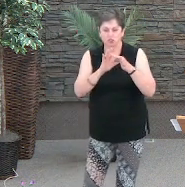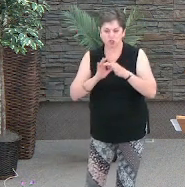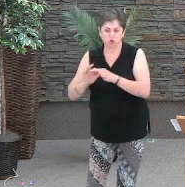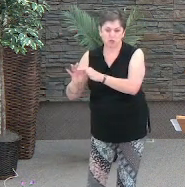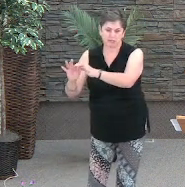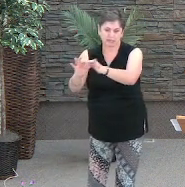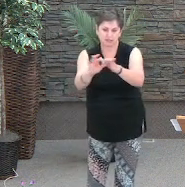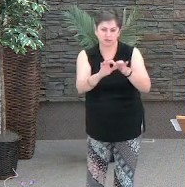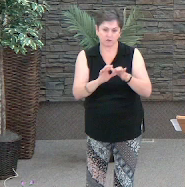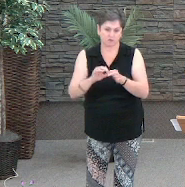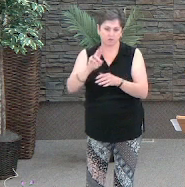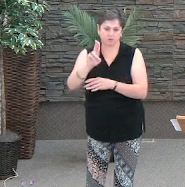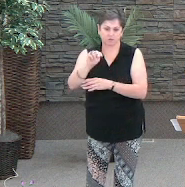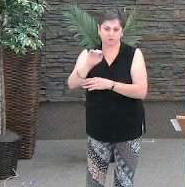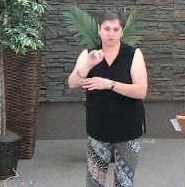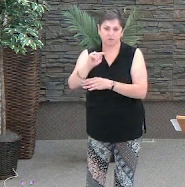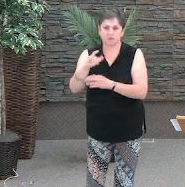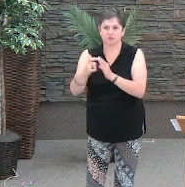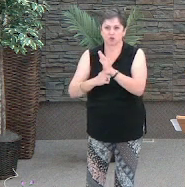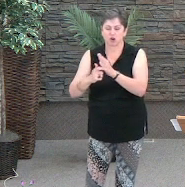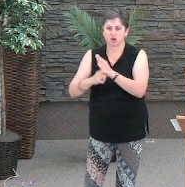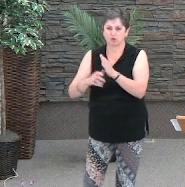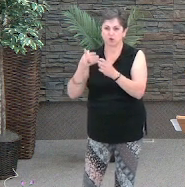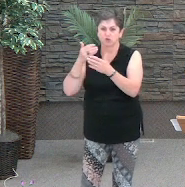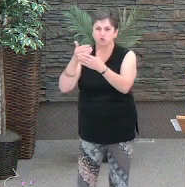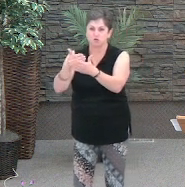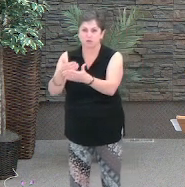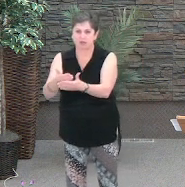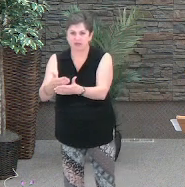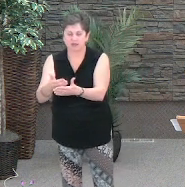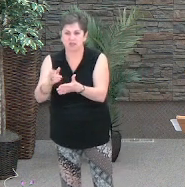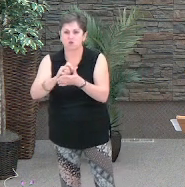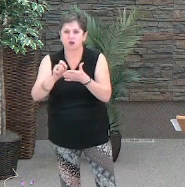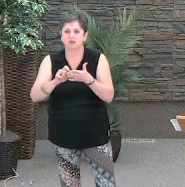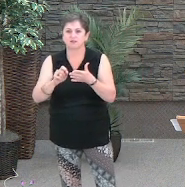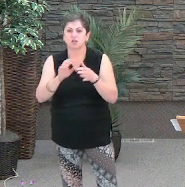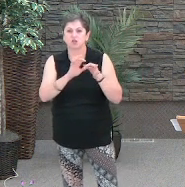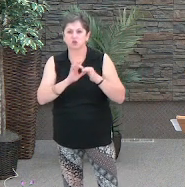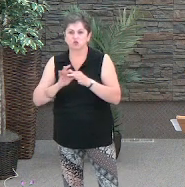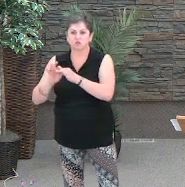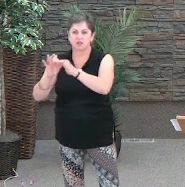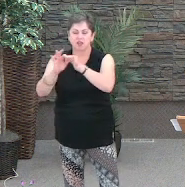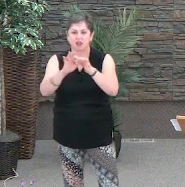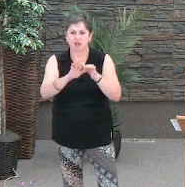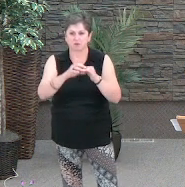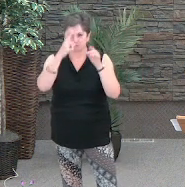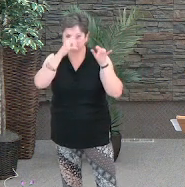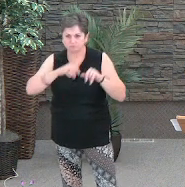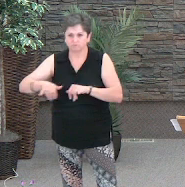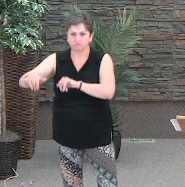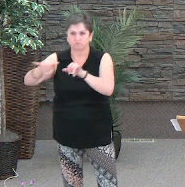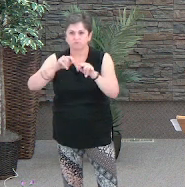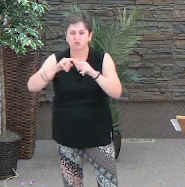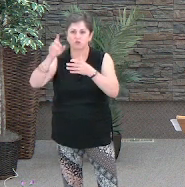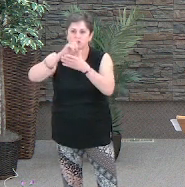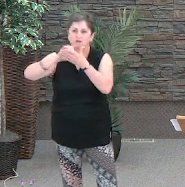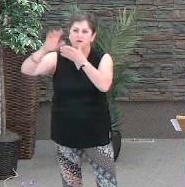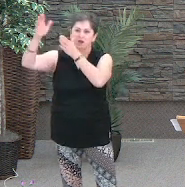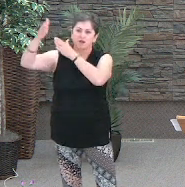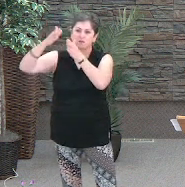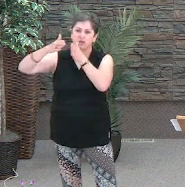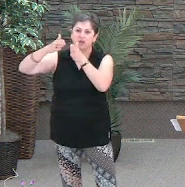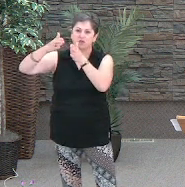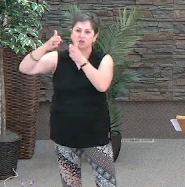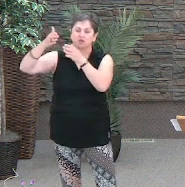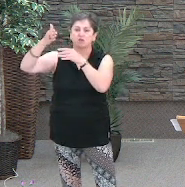unity. If you look at this article and you zoom in on it, he writes this, unanimous conformation to the divine pattern, there's that